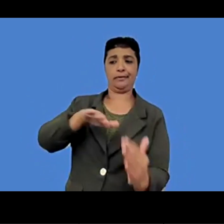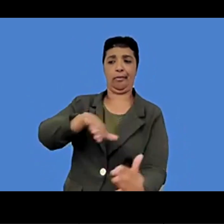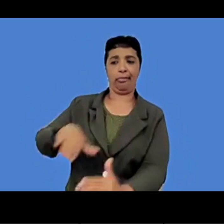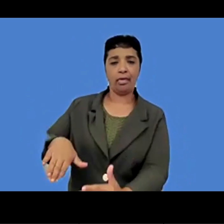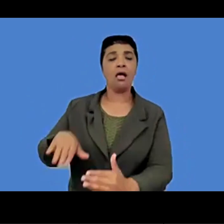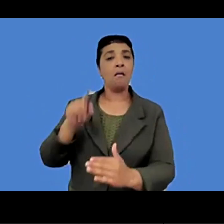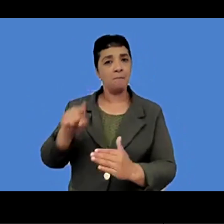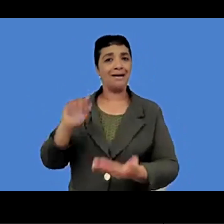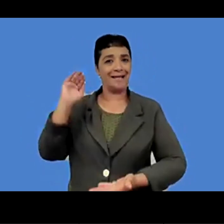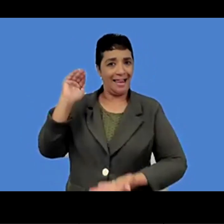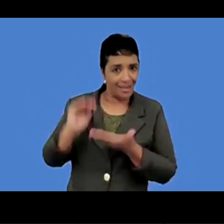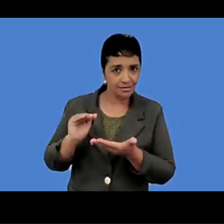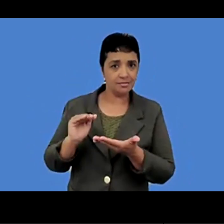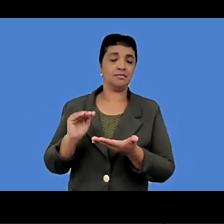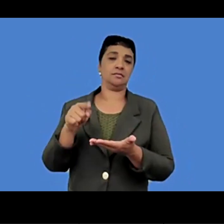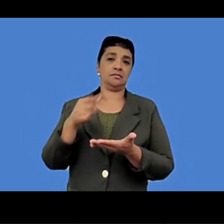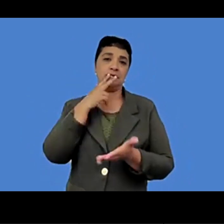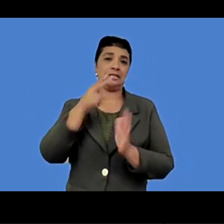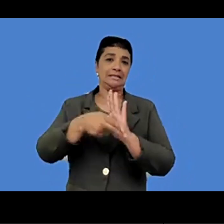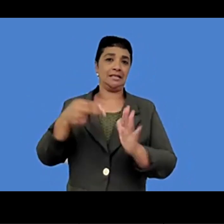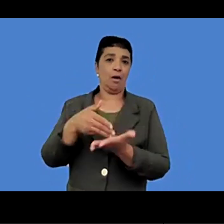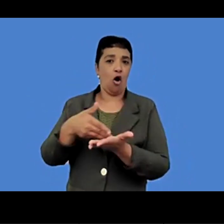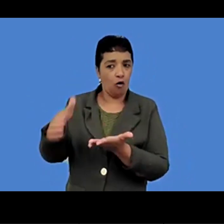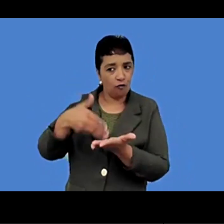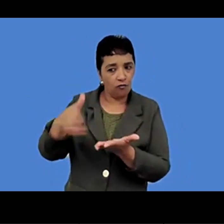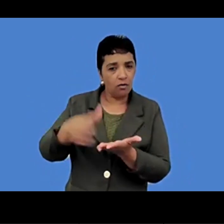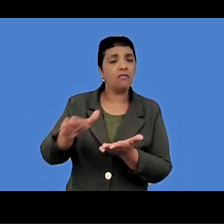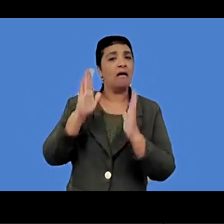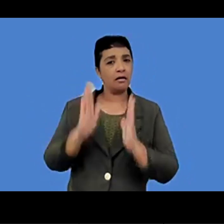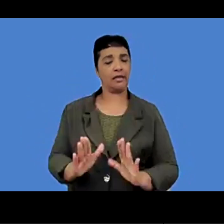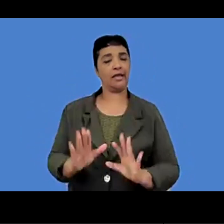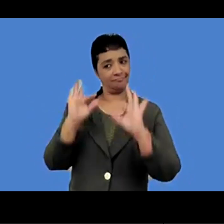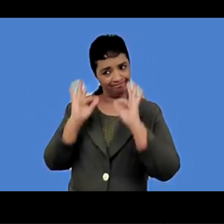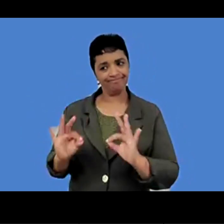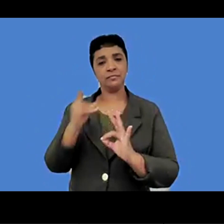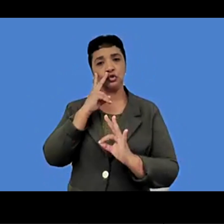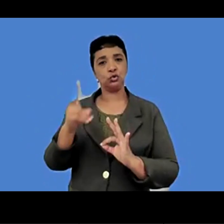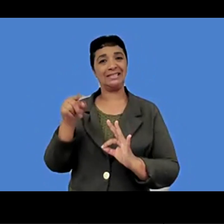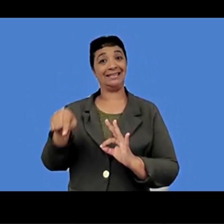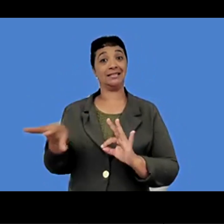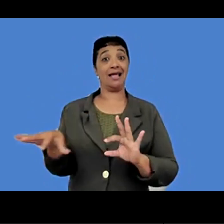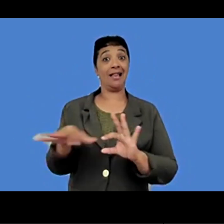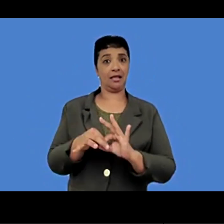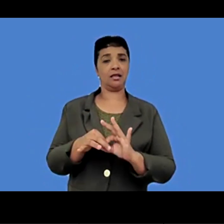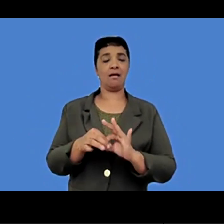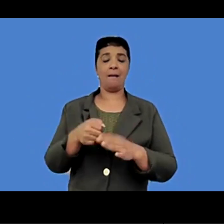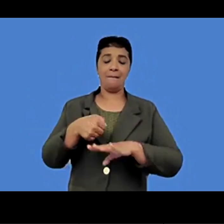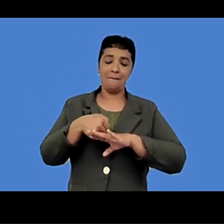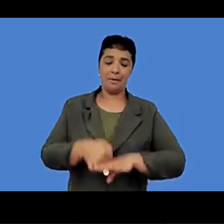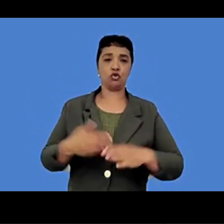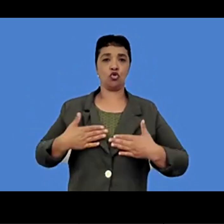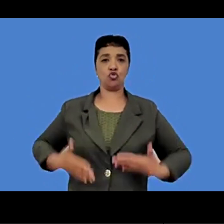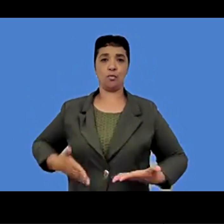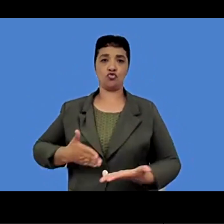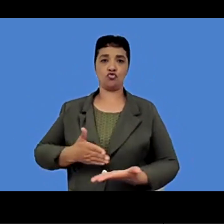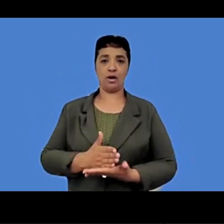reduce stigma and to actually present this as a basic human right of all people